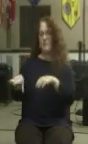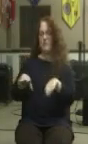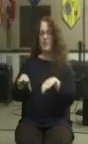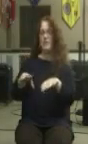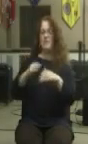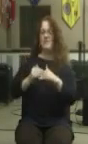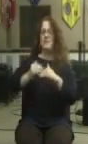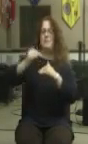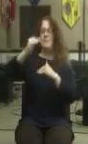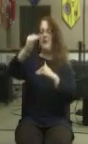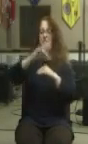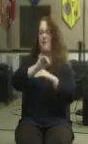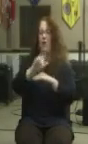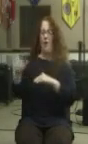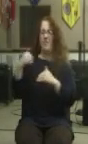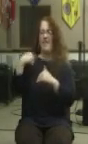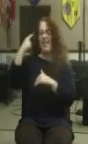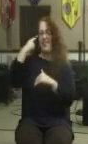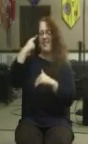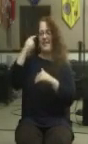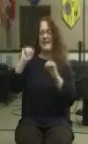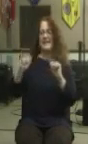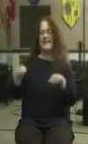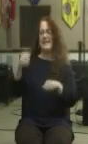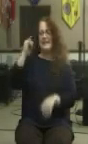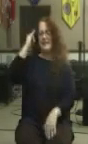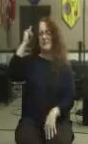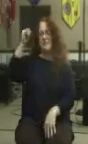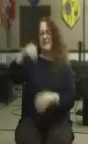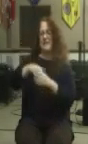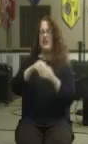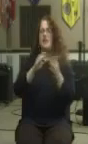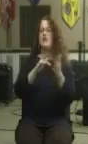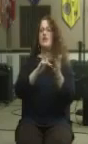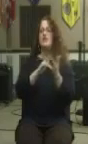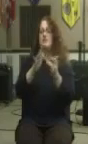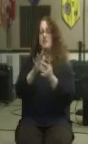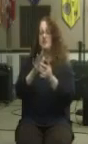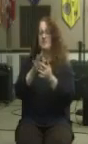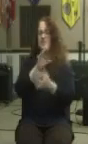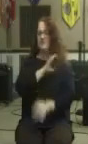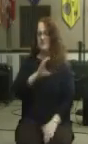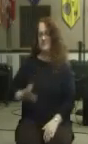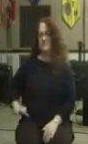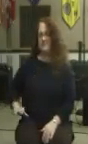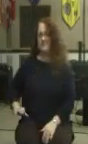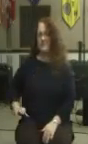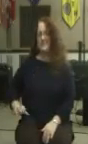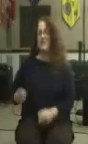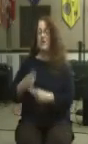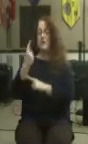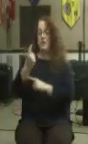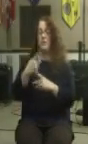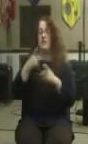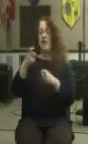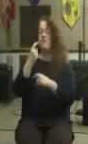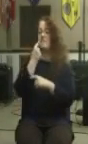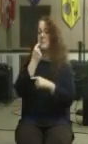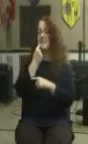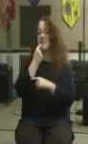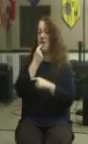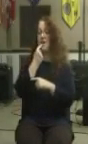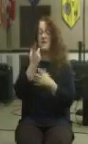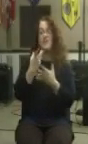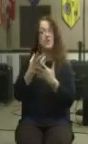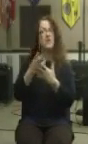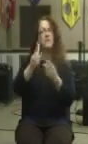God, you are able to do exceeding and abundantly above all I think or even imagine in Christ Jesus. Lord God, you're the one who